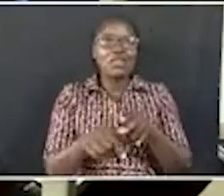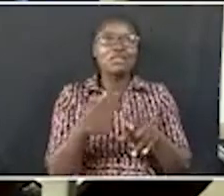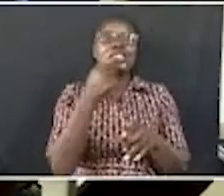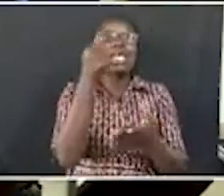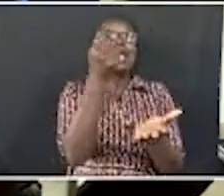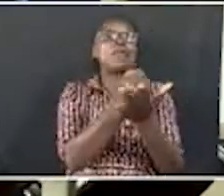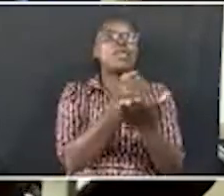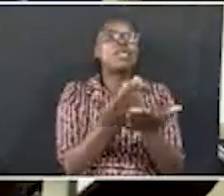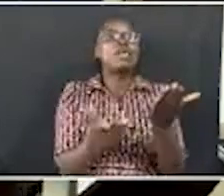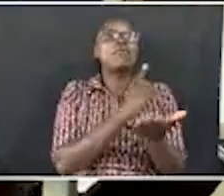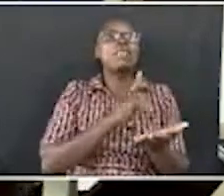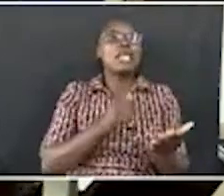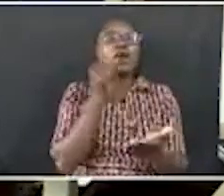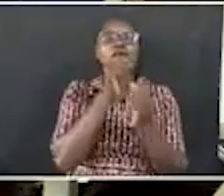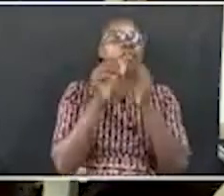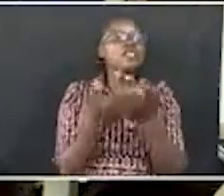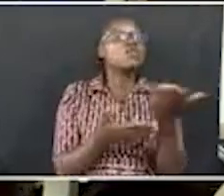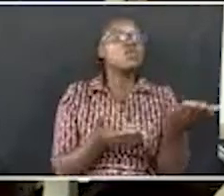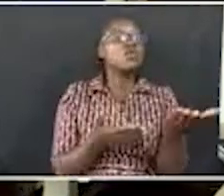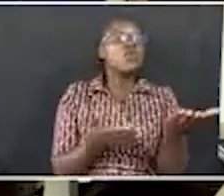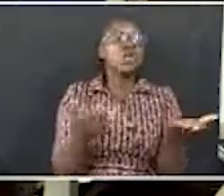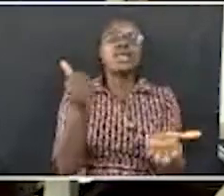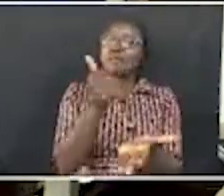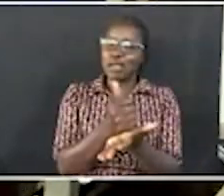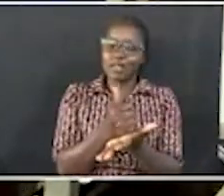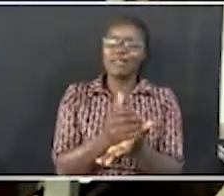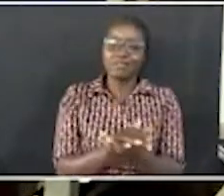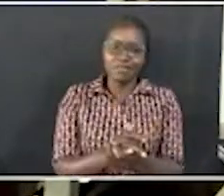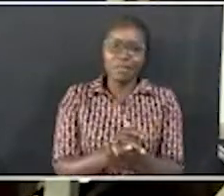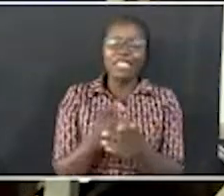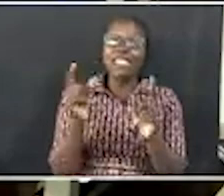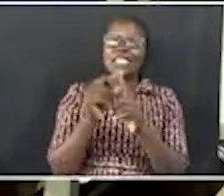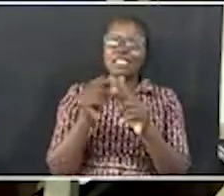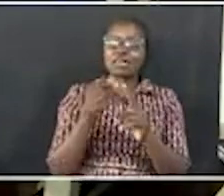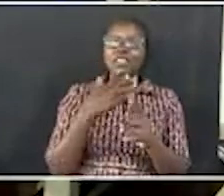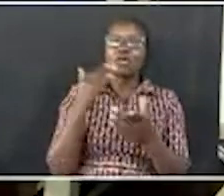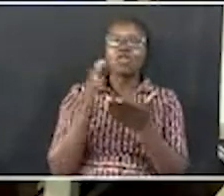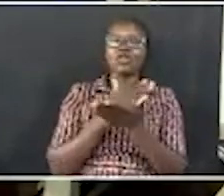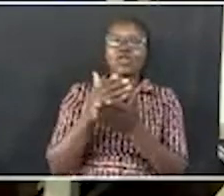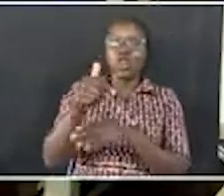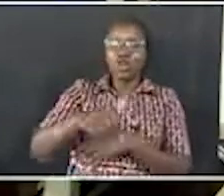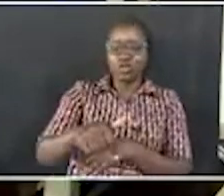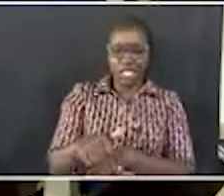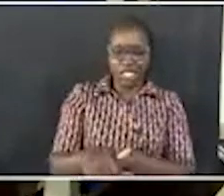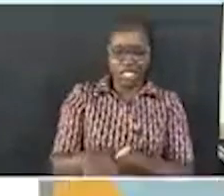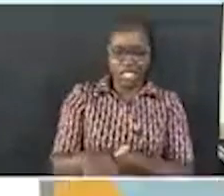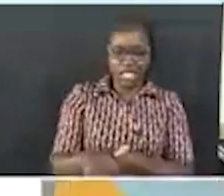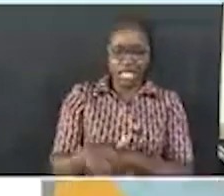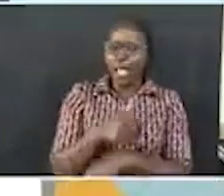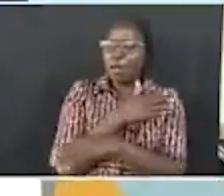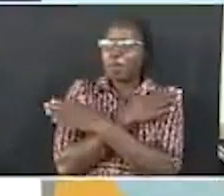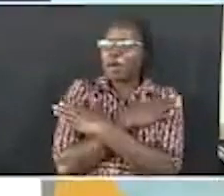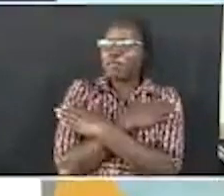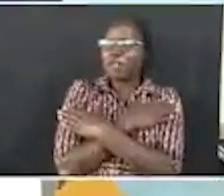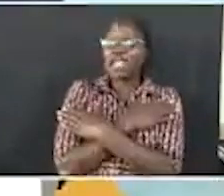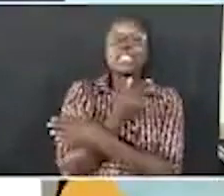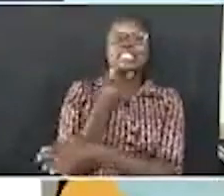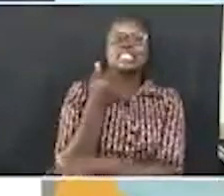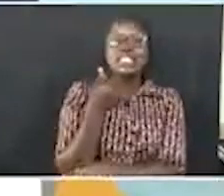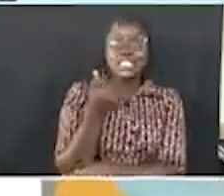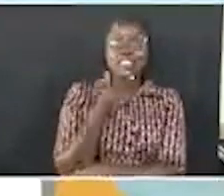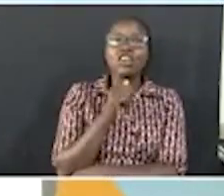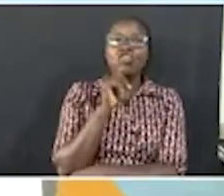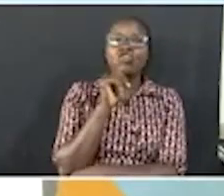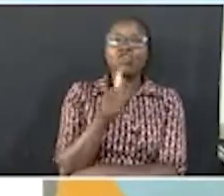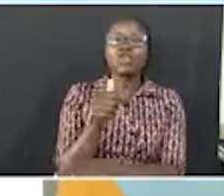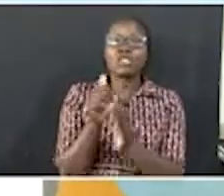amen. May the Lord bless you. Amen. The message I would like to share with you today, my friend, says,